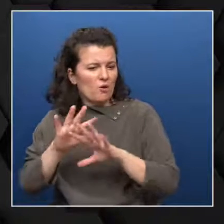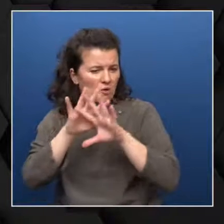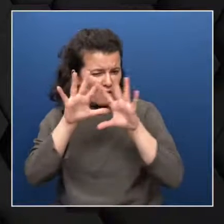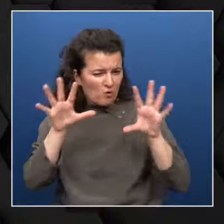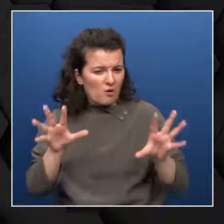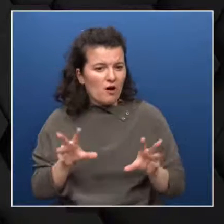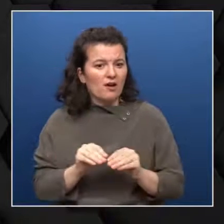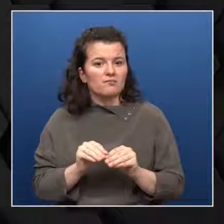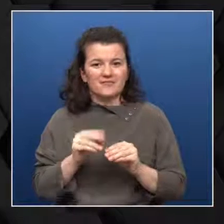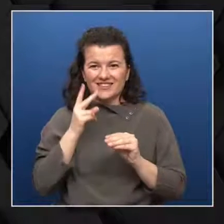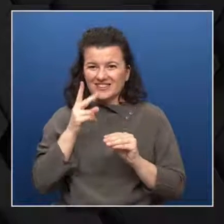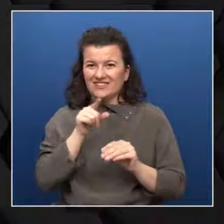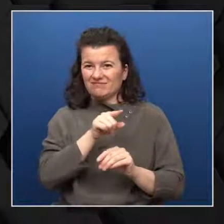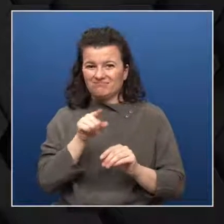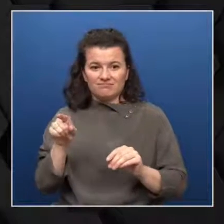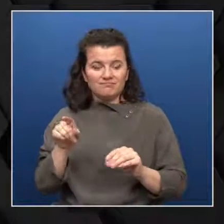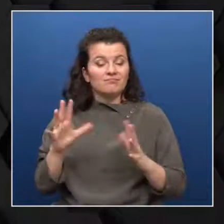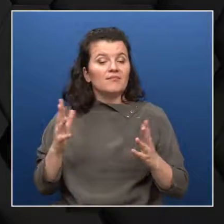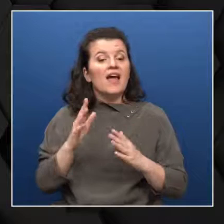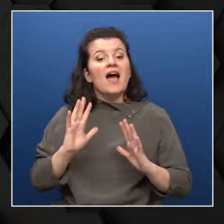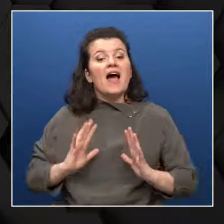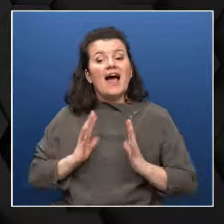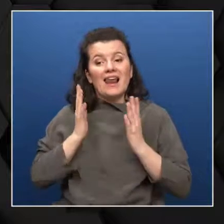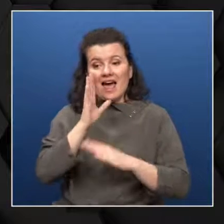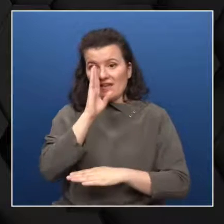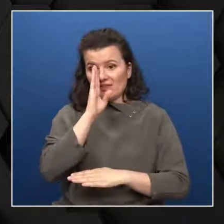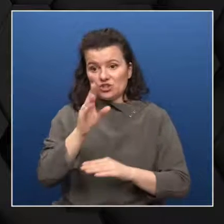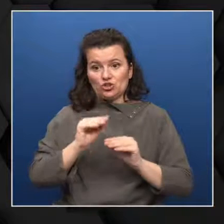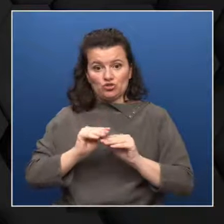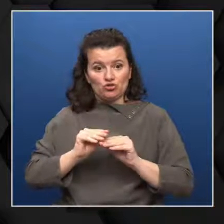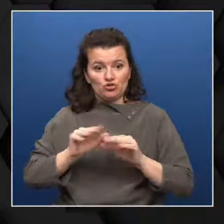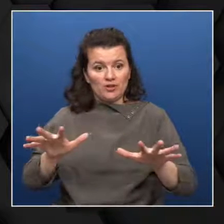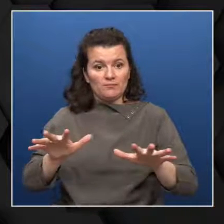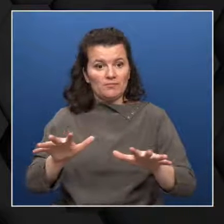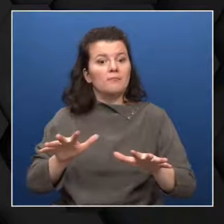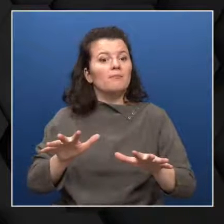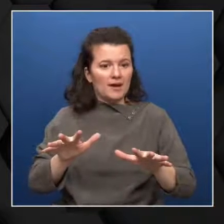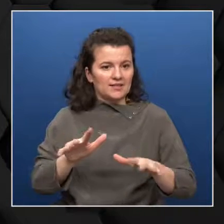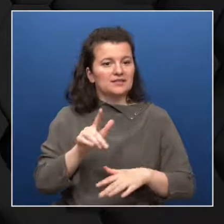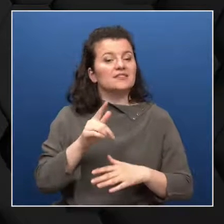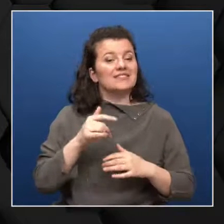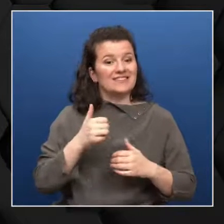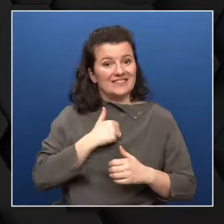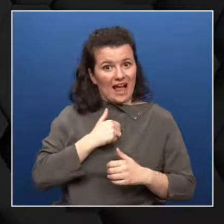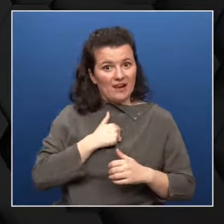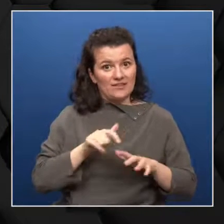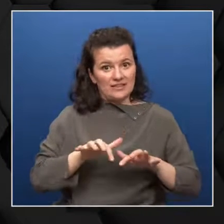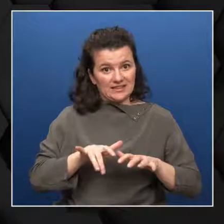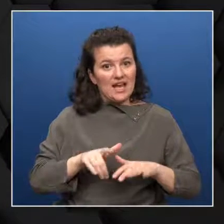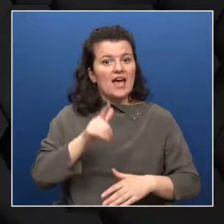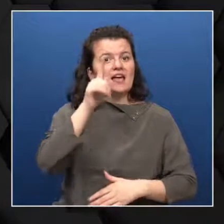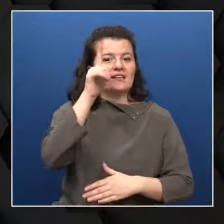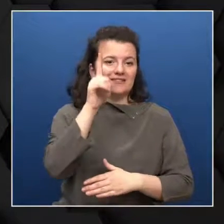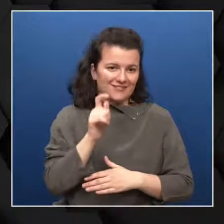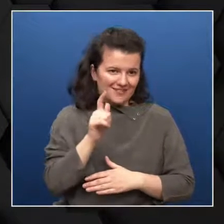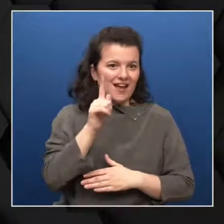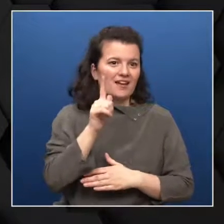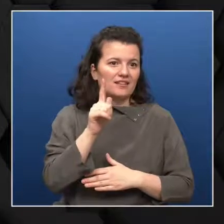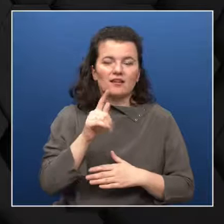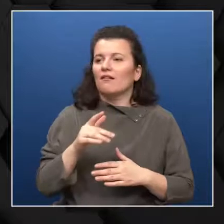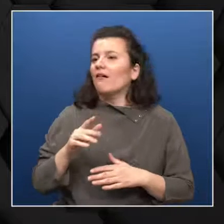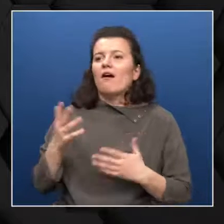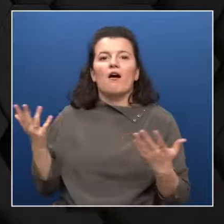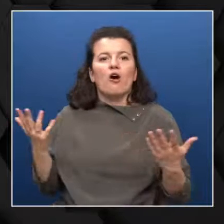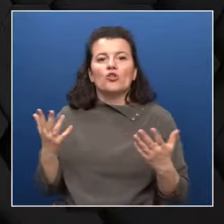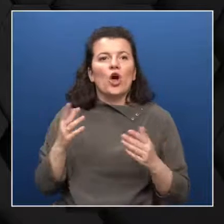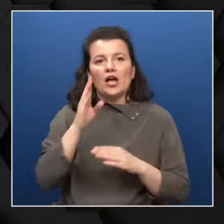Services is your live stream, you have to start it manually. before it starts working. It is not like you start